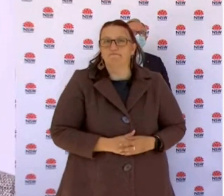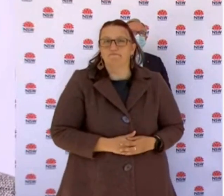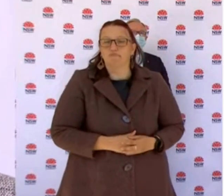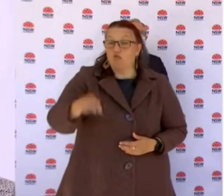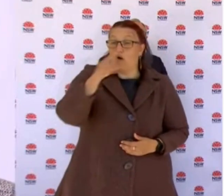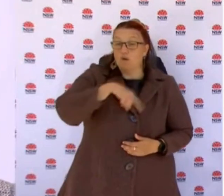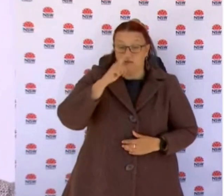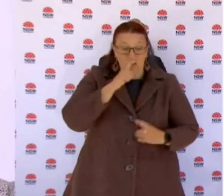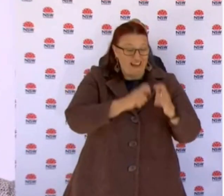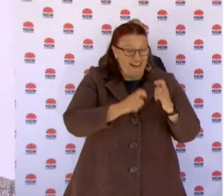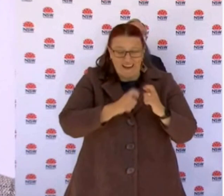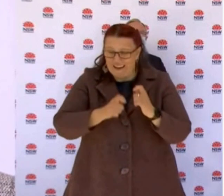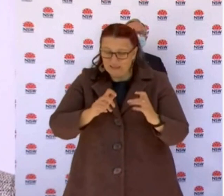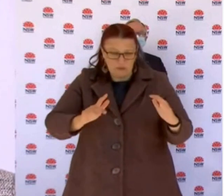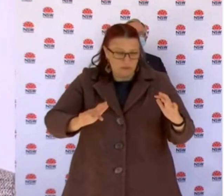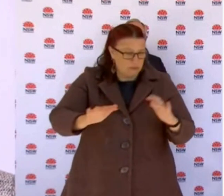those cases overnight.